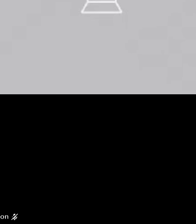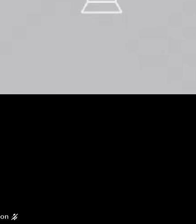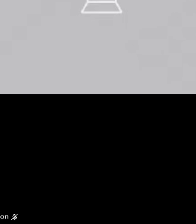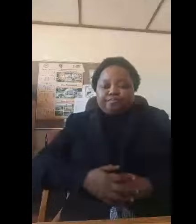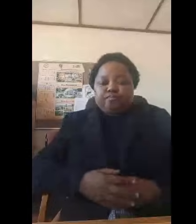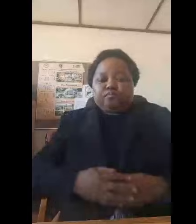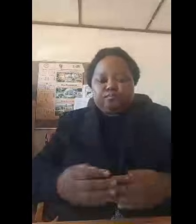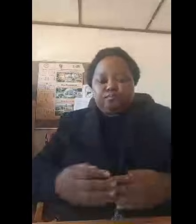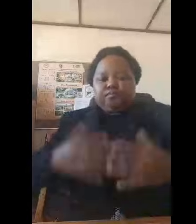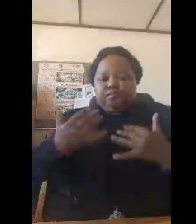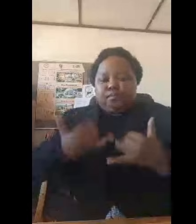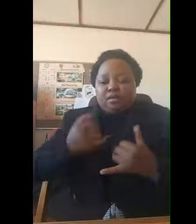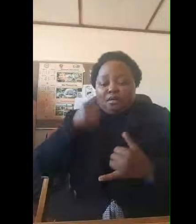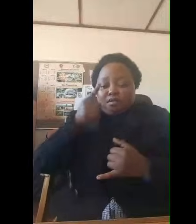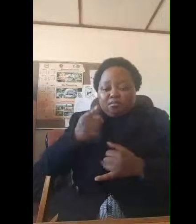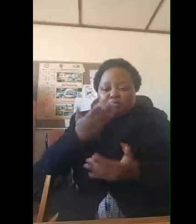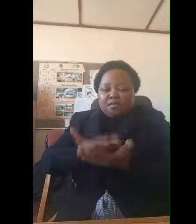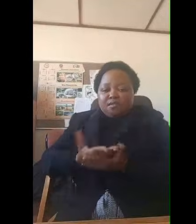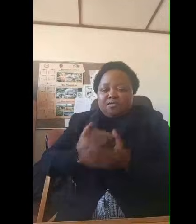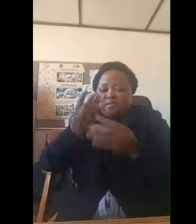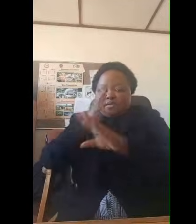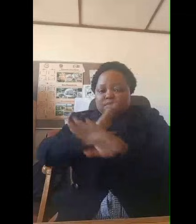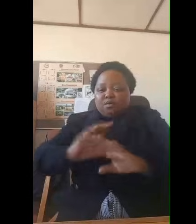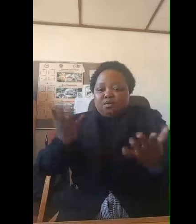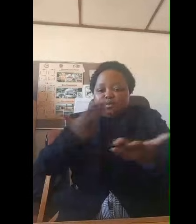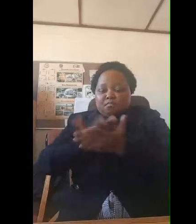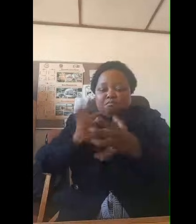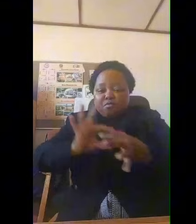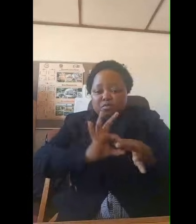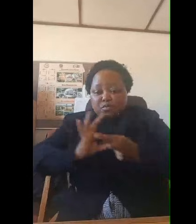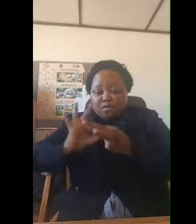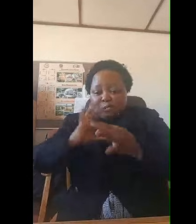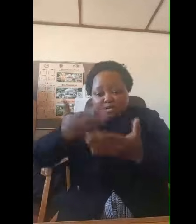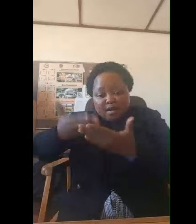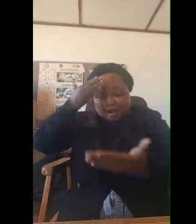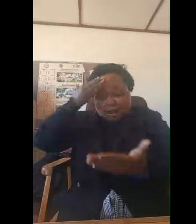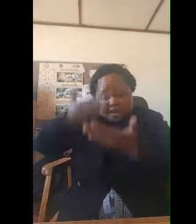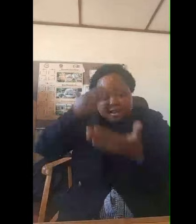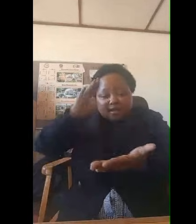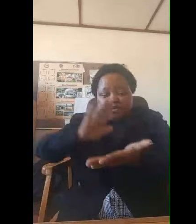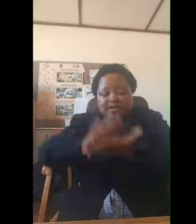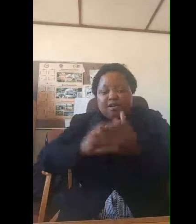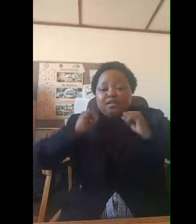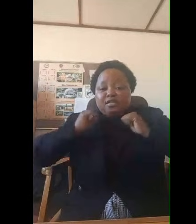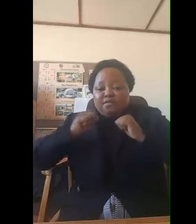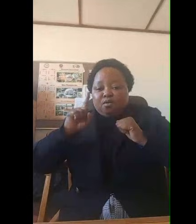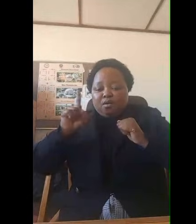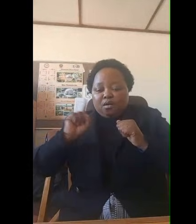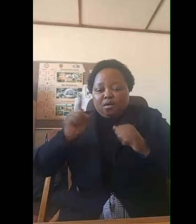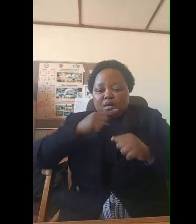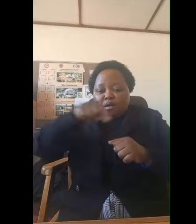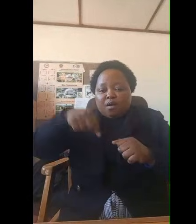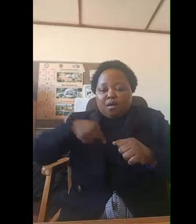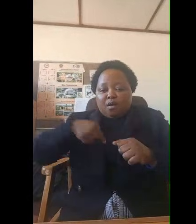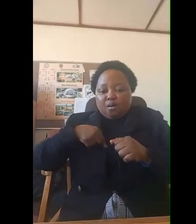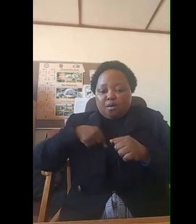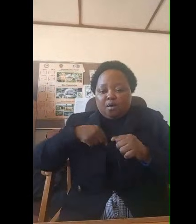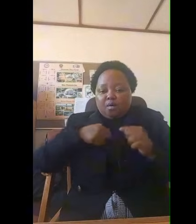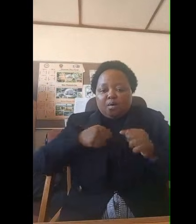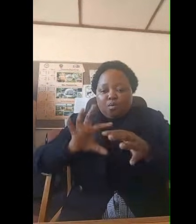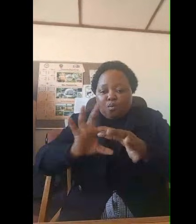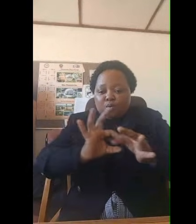coordinate, learn, and strengthen our collective response. And we